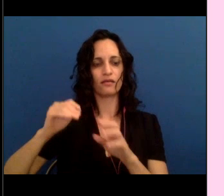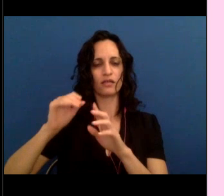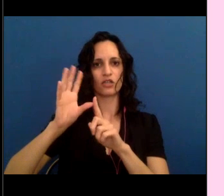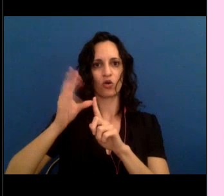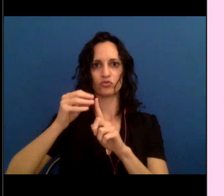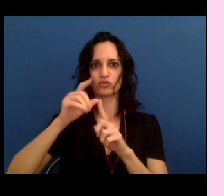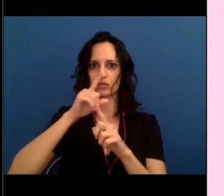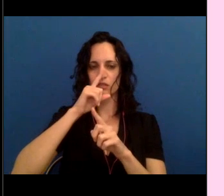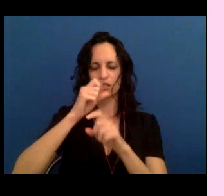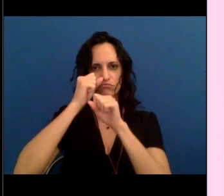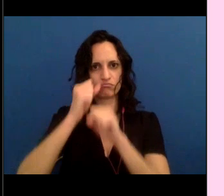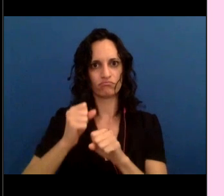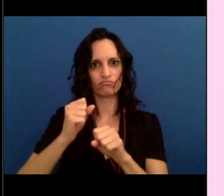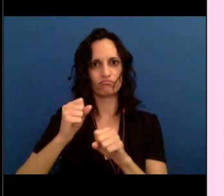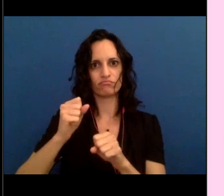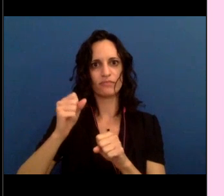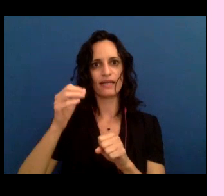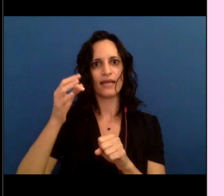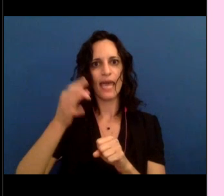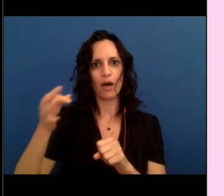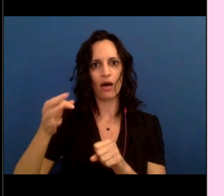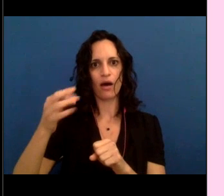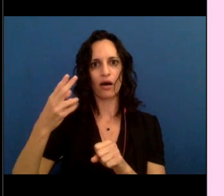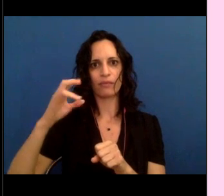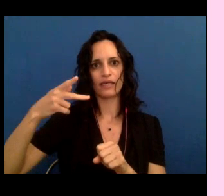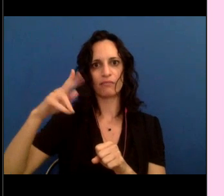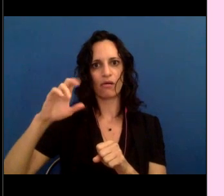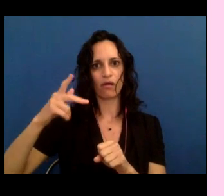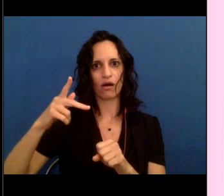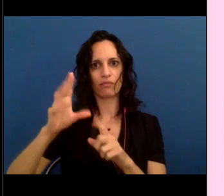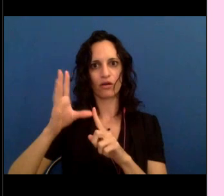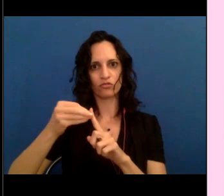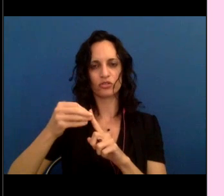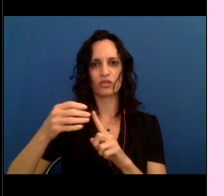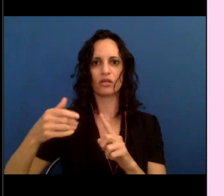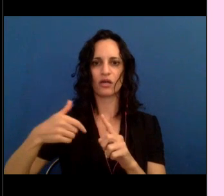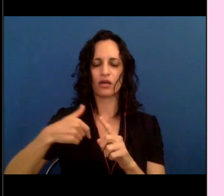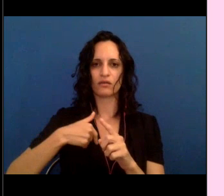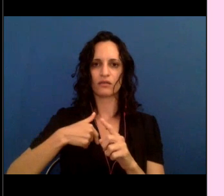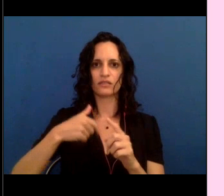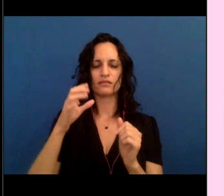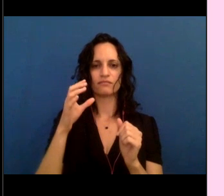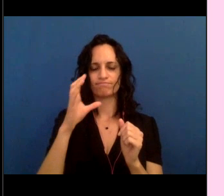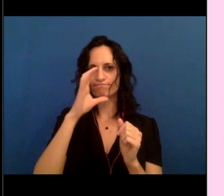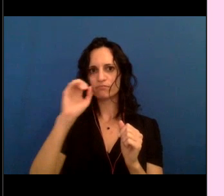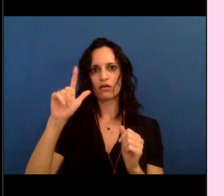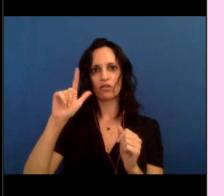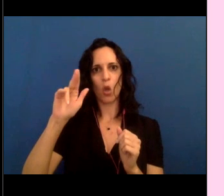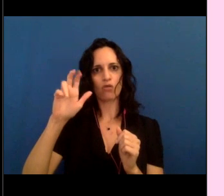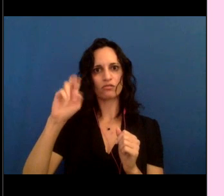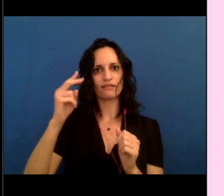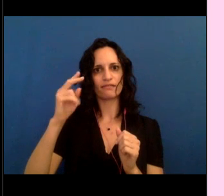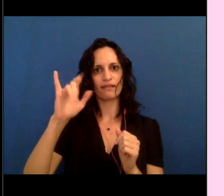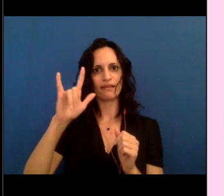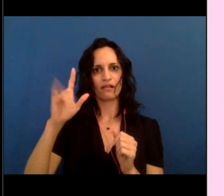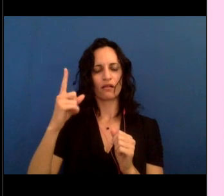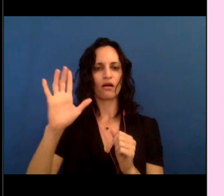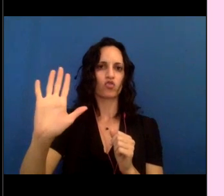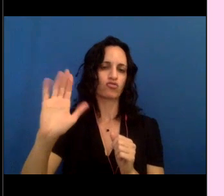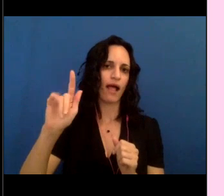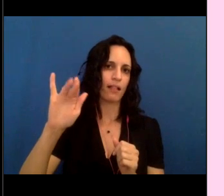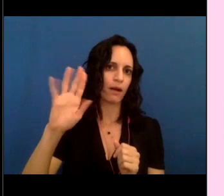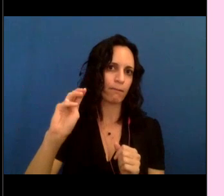really interested at the time in the Miseducation of Lauryn Hill, which is a phenomenal album. If you haven't listened to it, you should go do so immediately